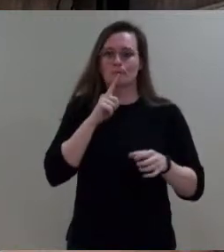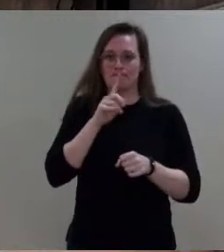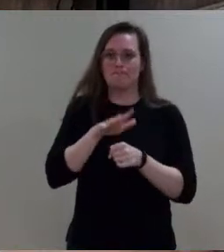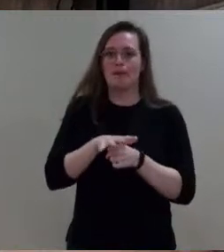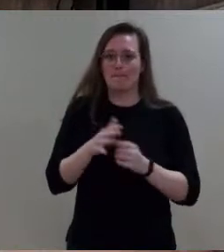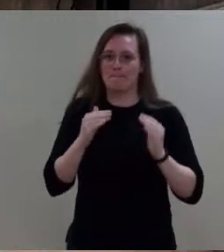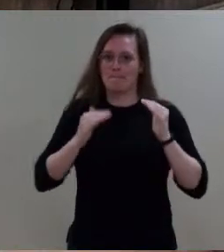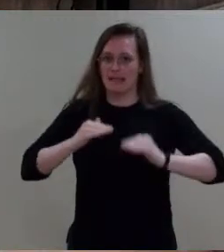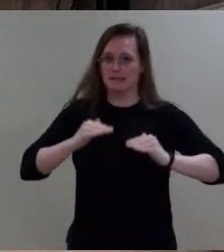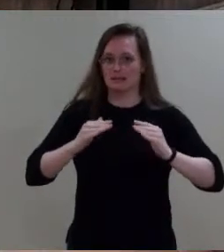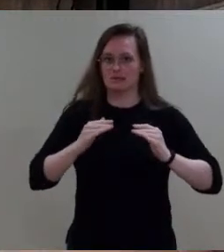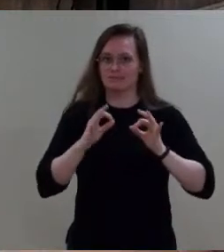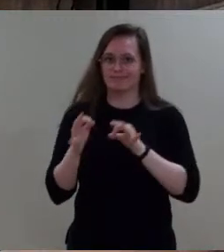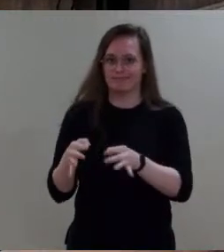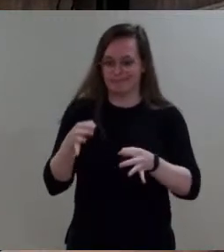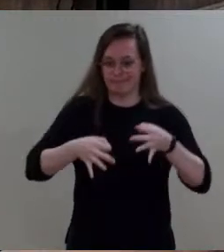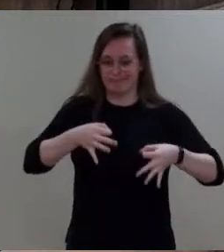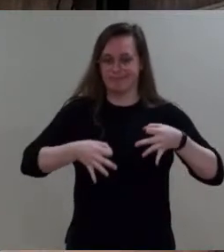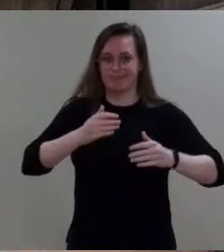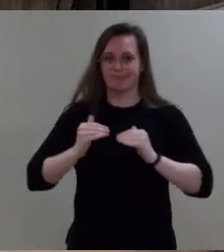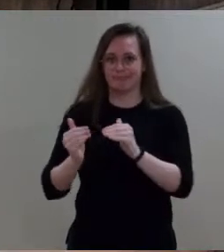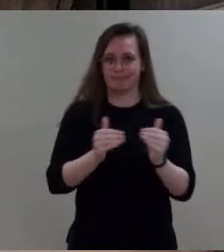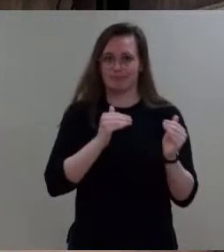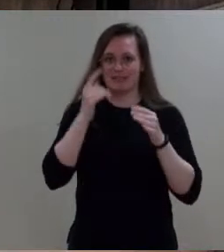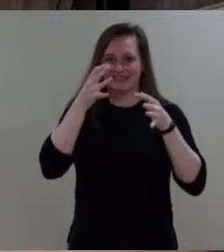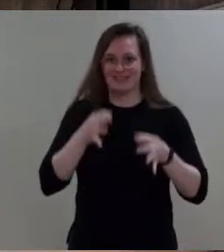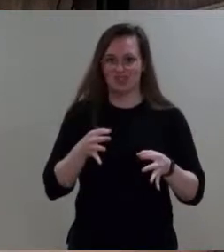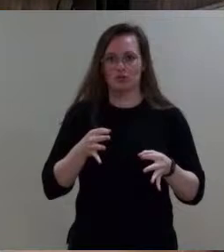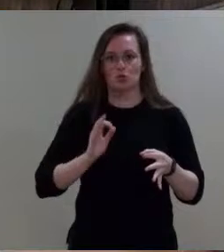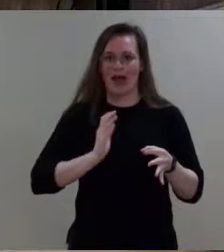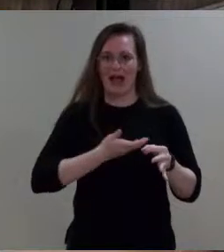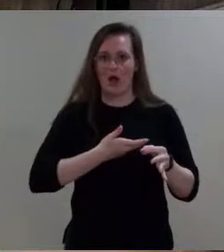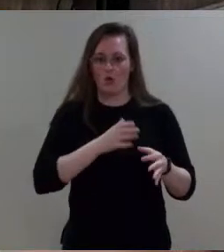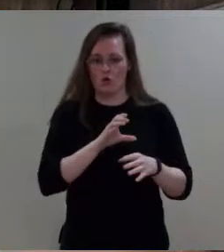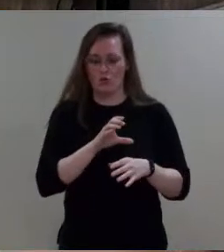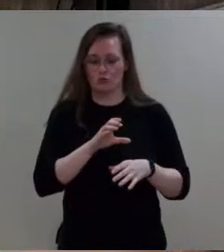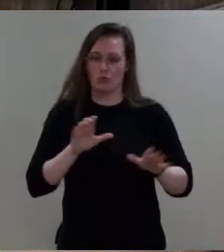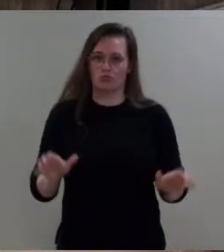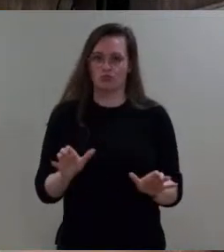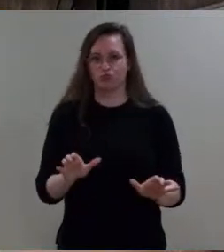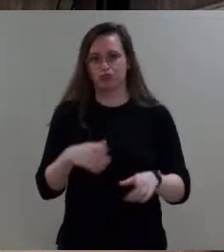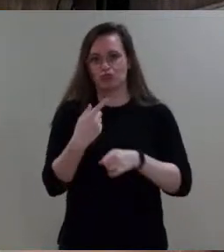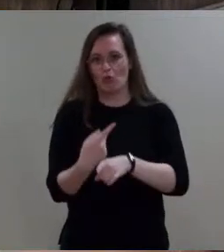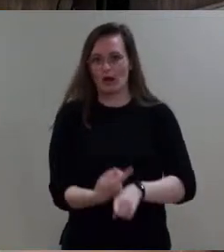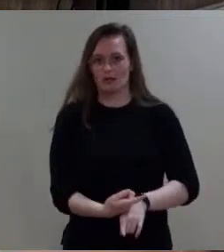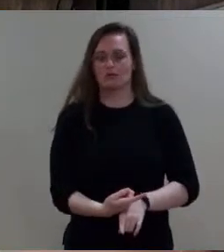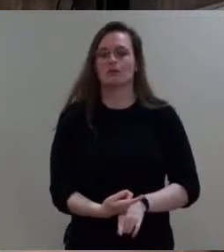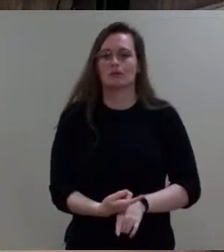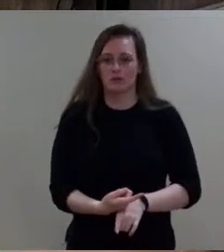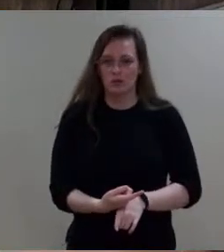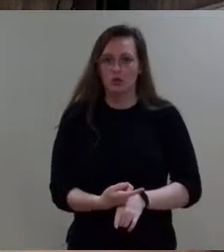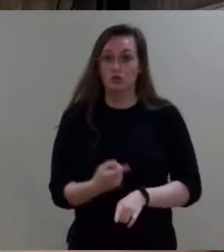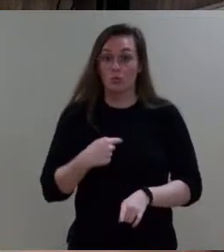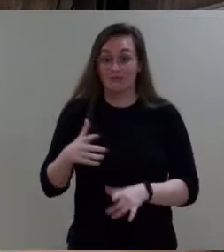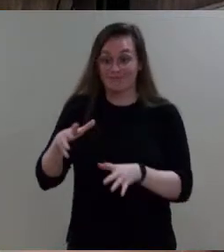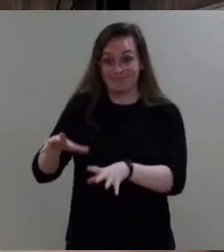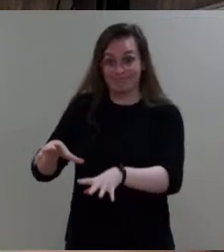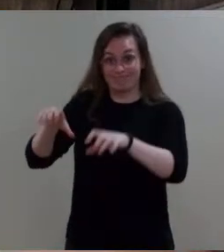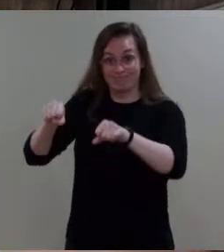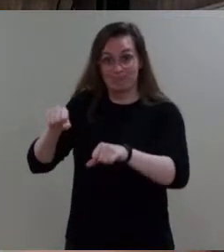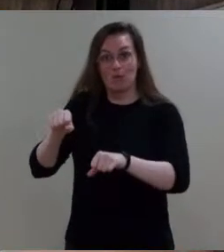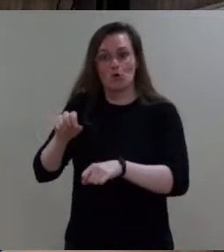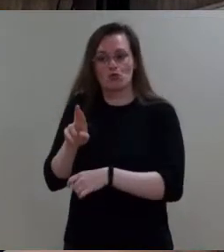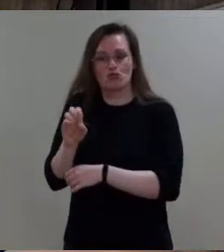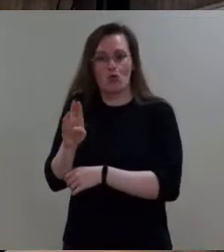respectful decisions and adhering to our code of conduct. This council, through policy and by motion, has adopted Robert's Rules as our rules of